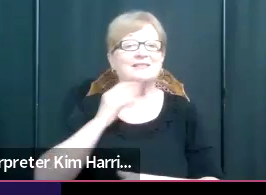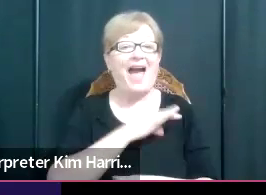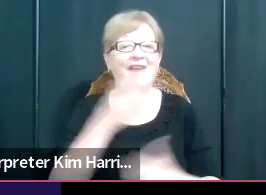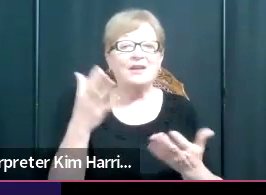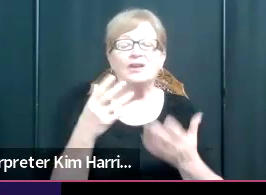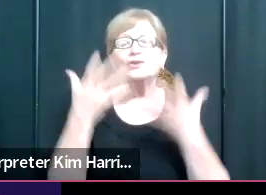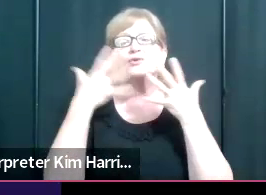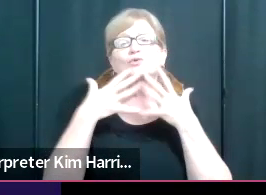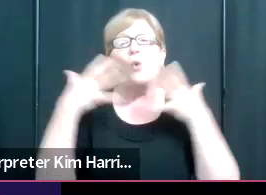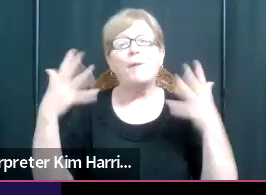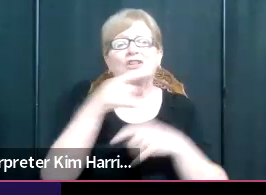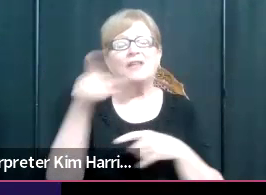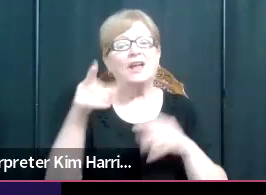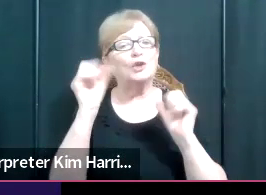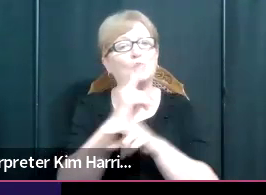so much they could use here.